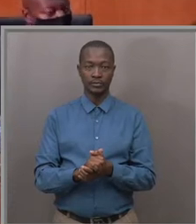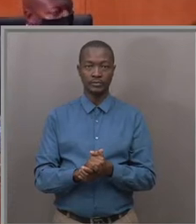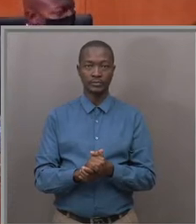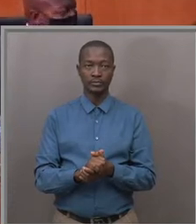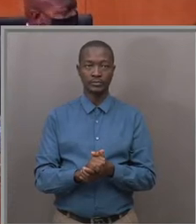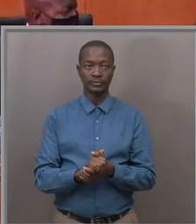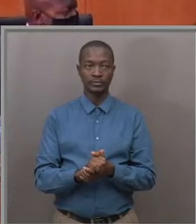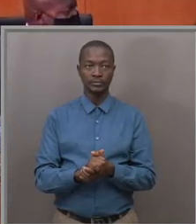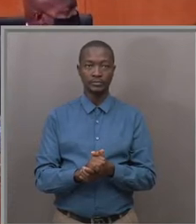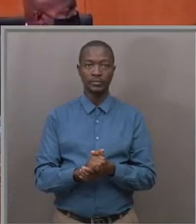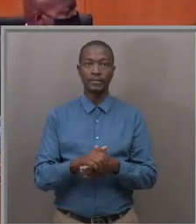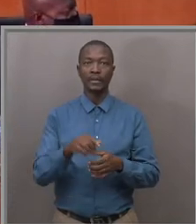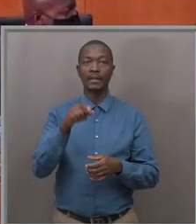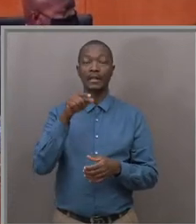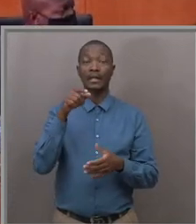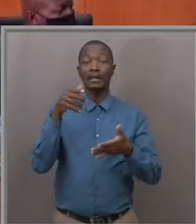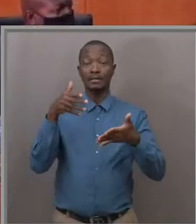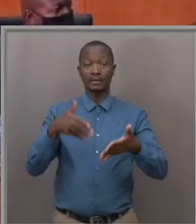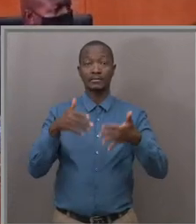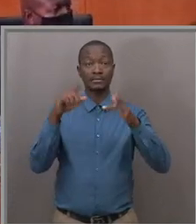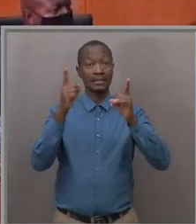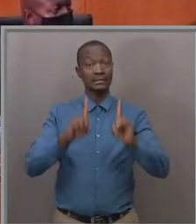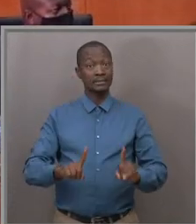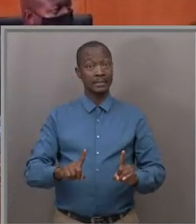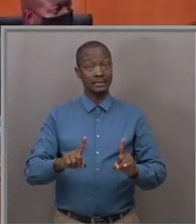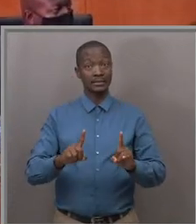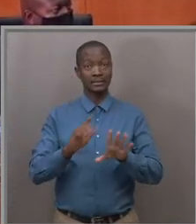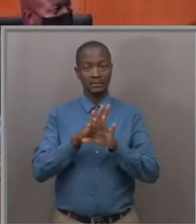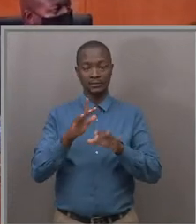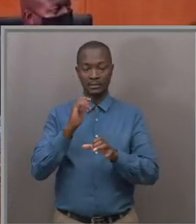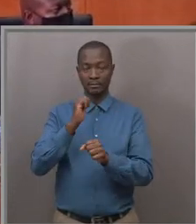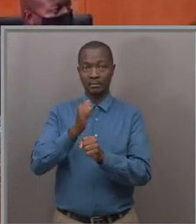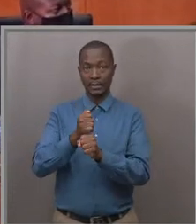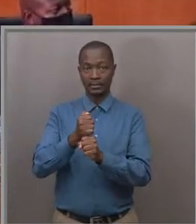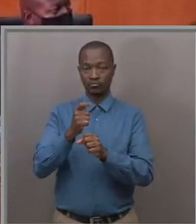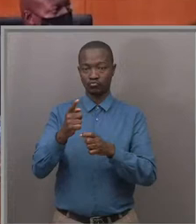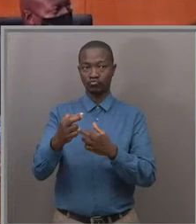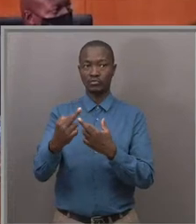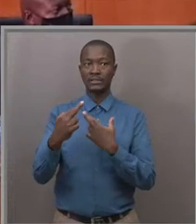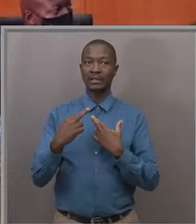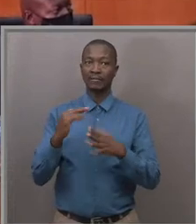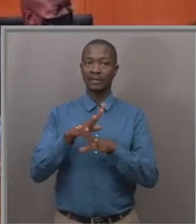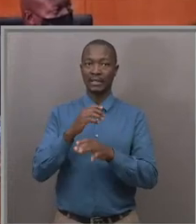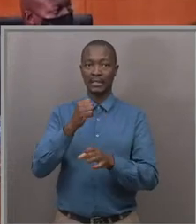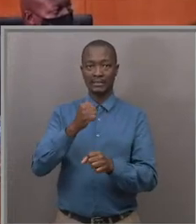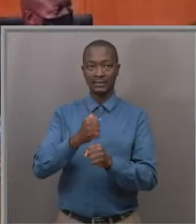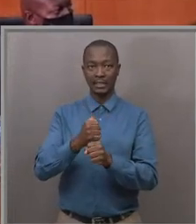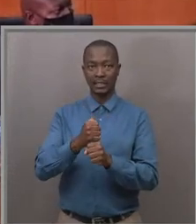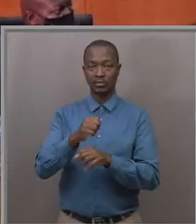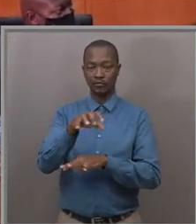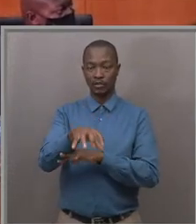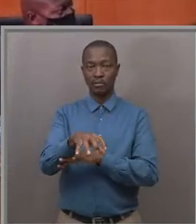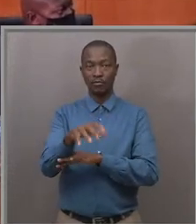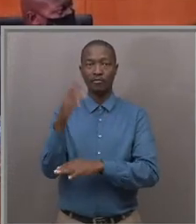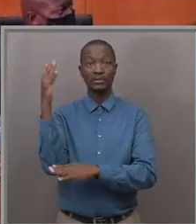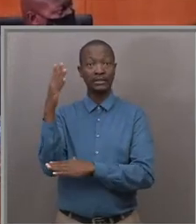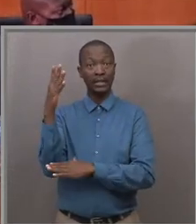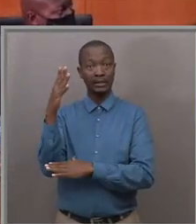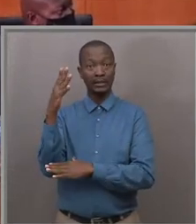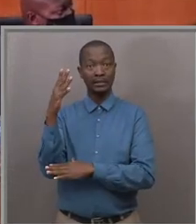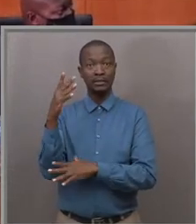This is a special sitting solely designated to receive the State of the Province address delivered by the